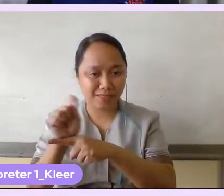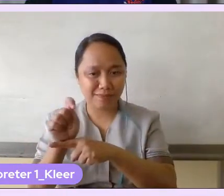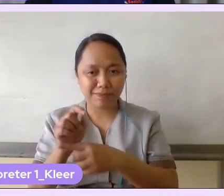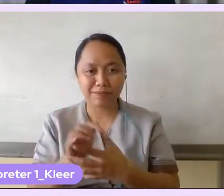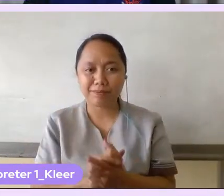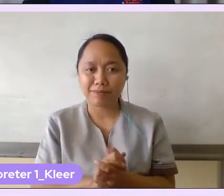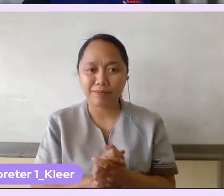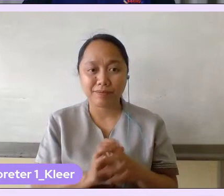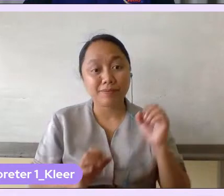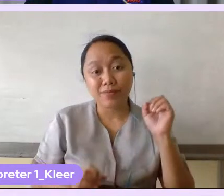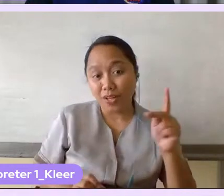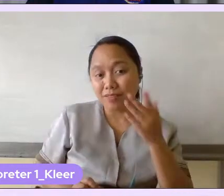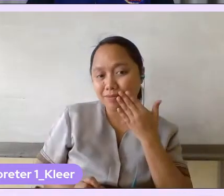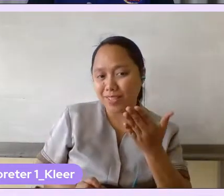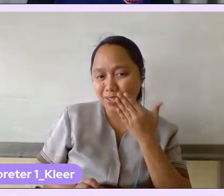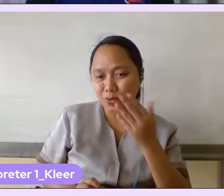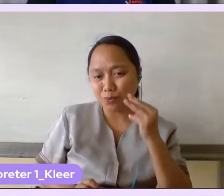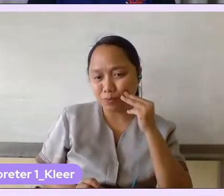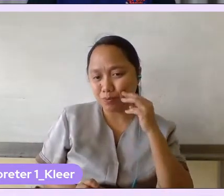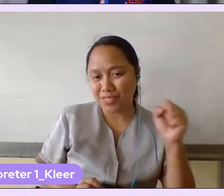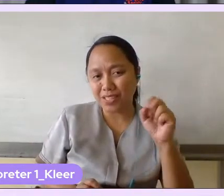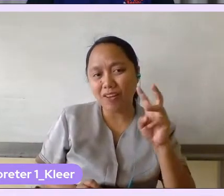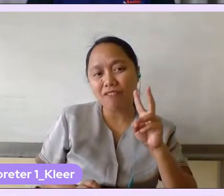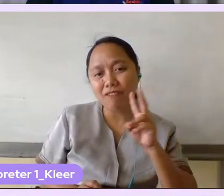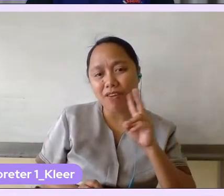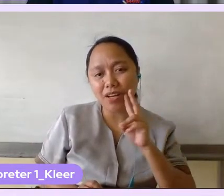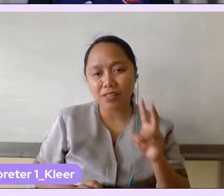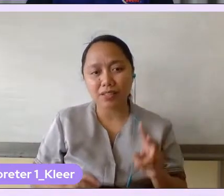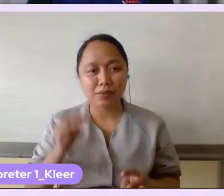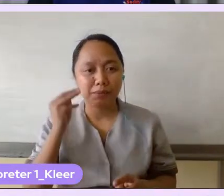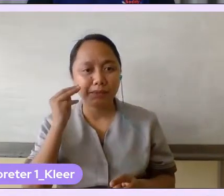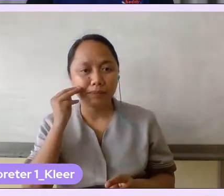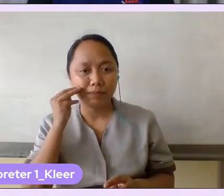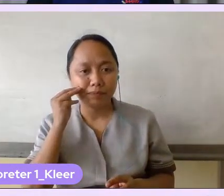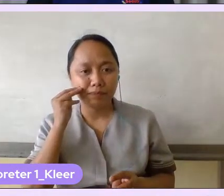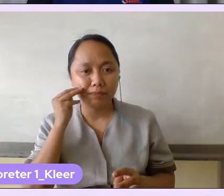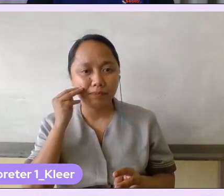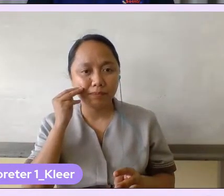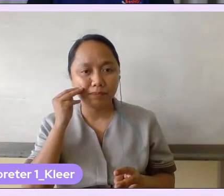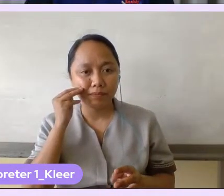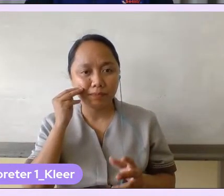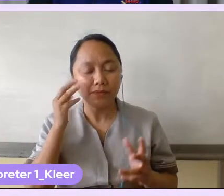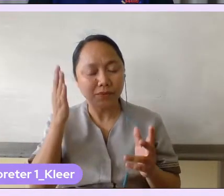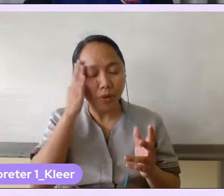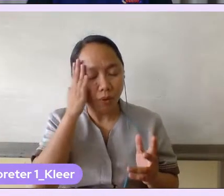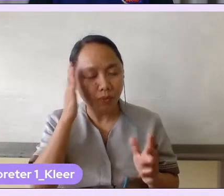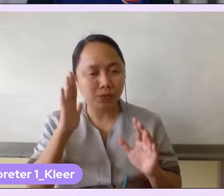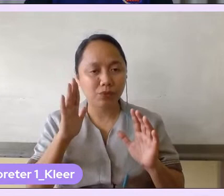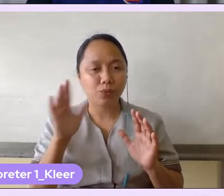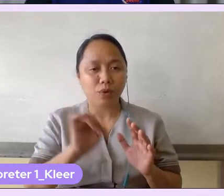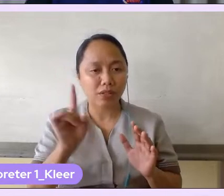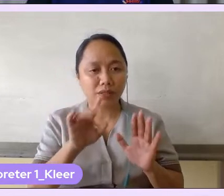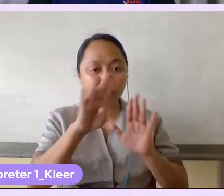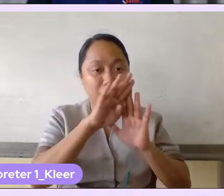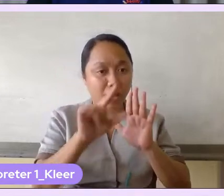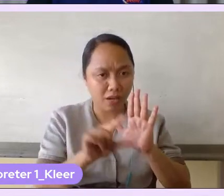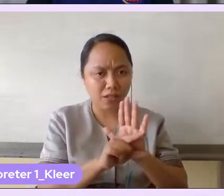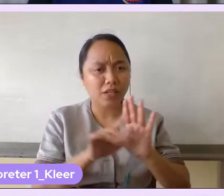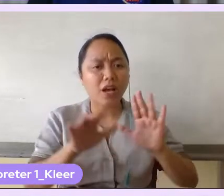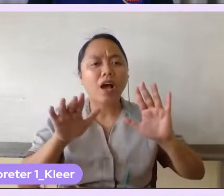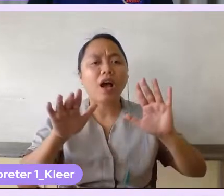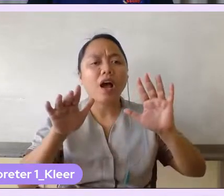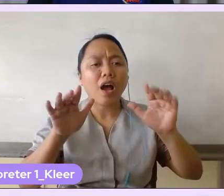Okay, thank you, Ms. Van. Ano? So, basically, you need not to have really a background. You just have to embrace learning